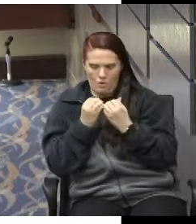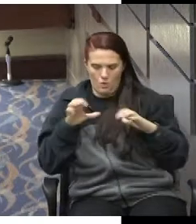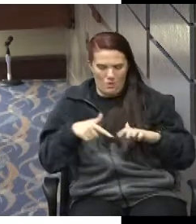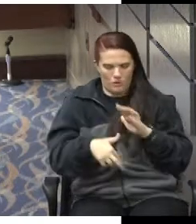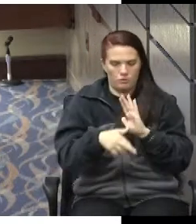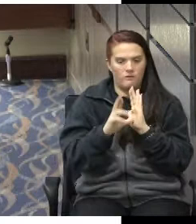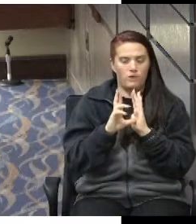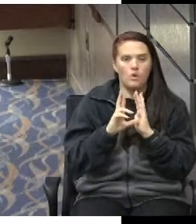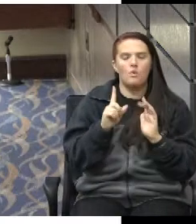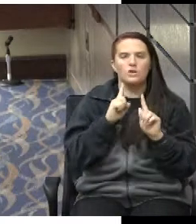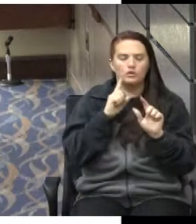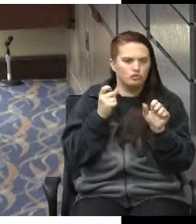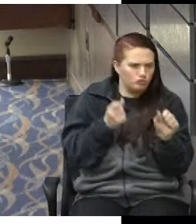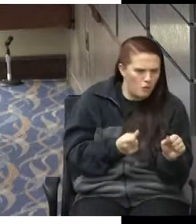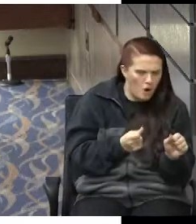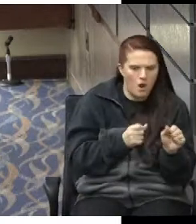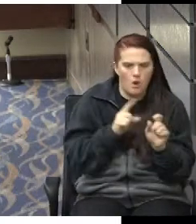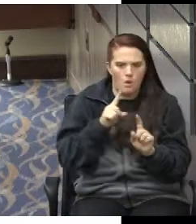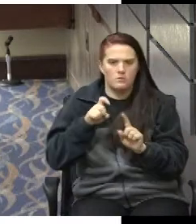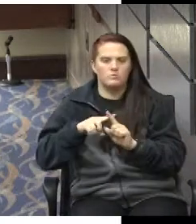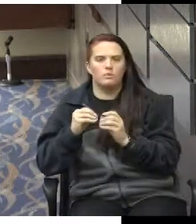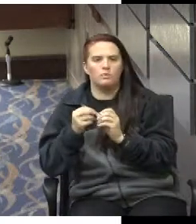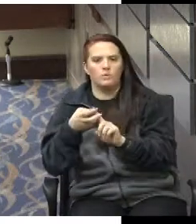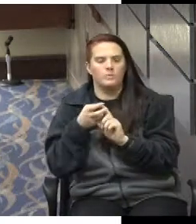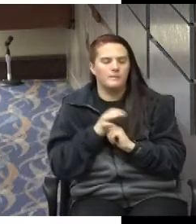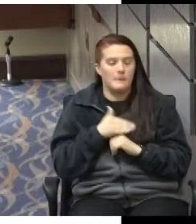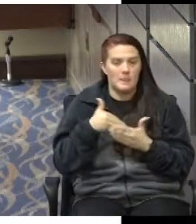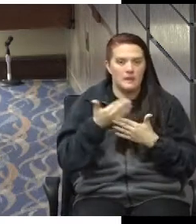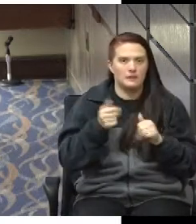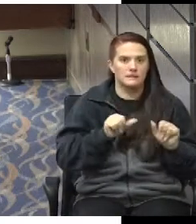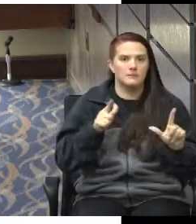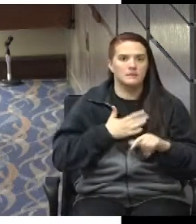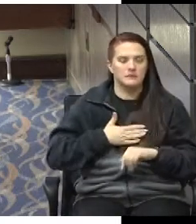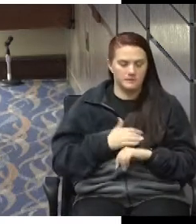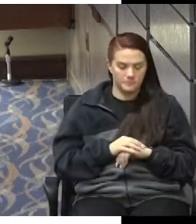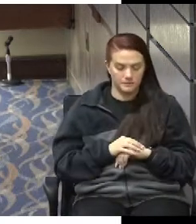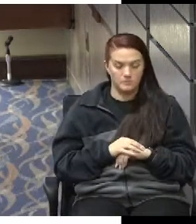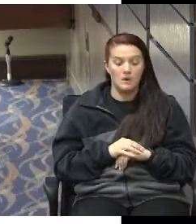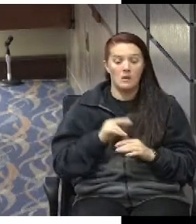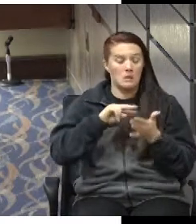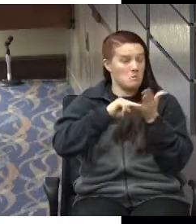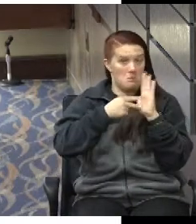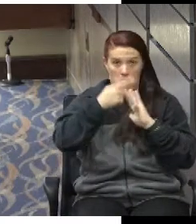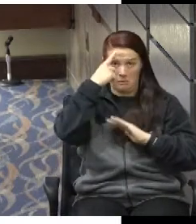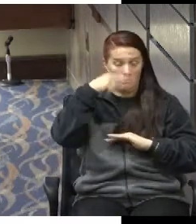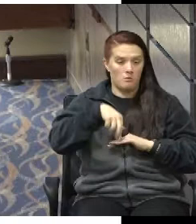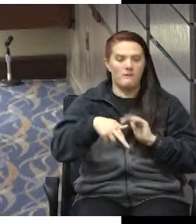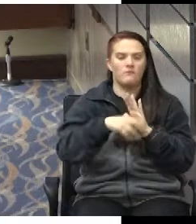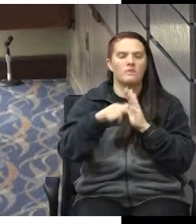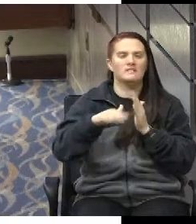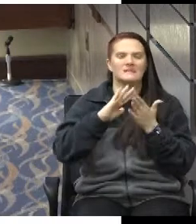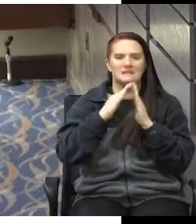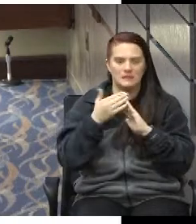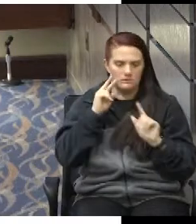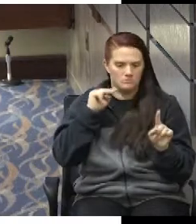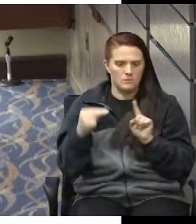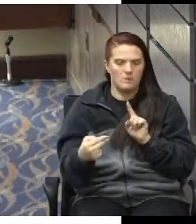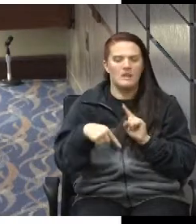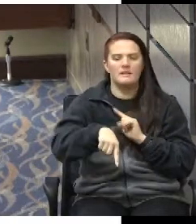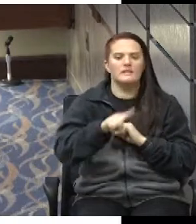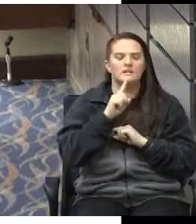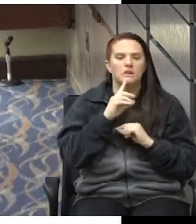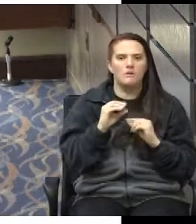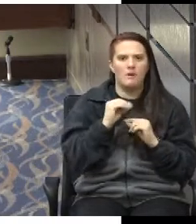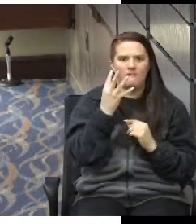Where is it strong? Where are areas for improvement? Next slide, please. The purpose of the review, the city as it scoped it, these were the 4